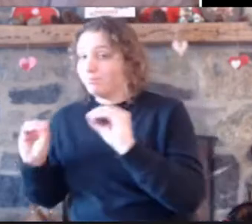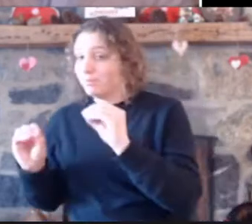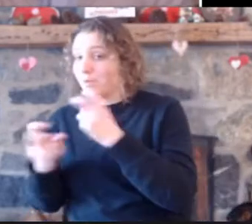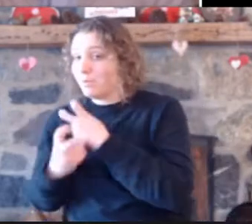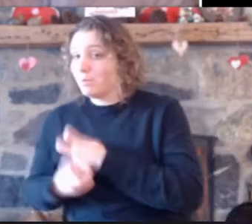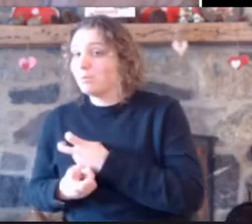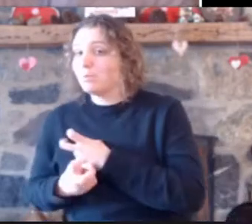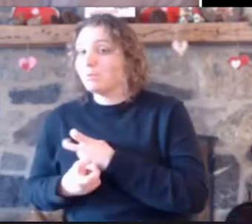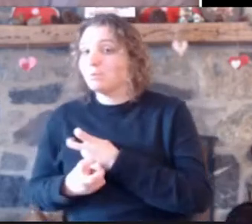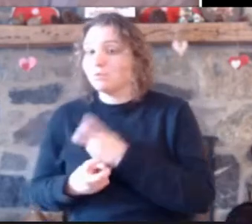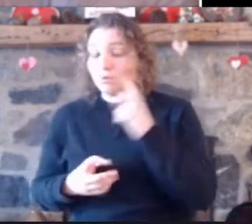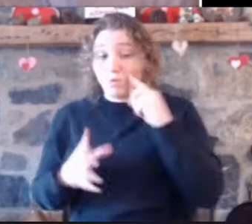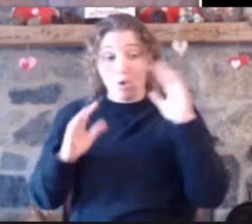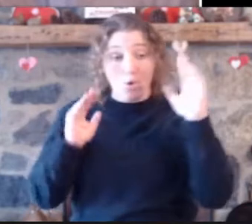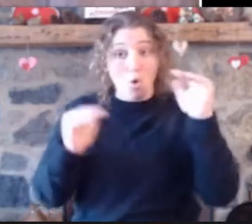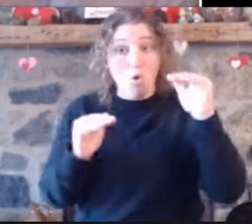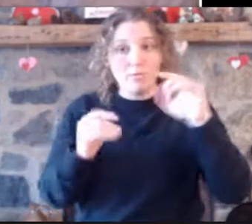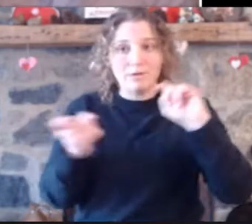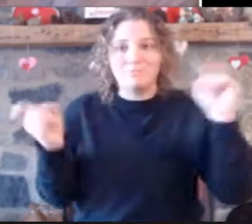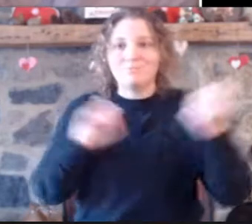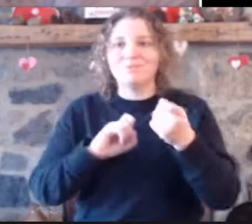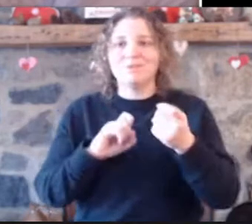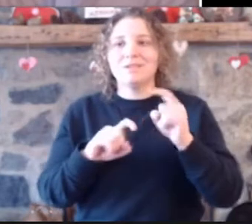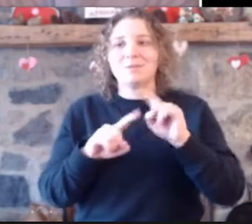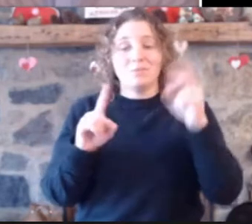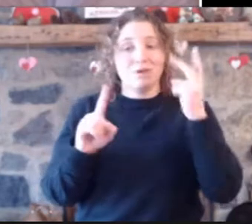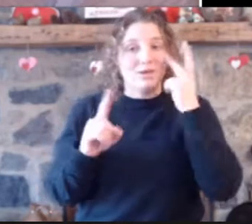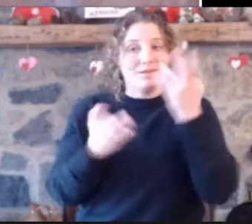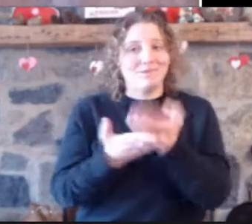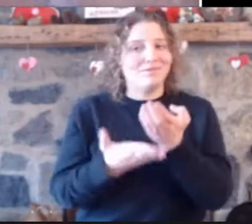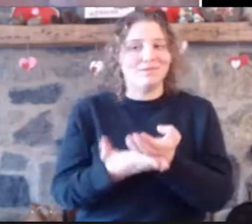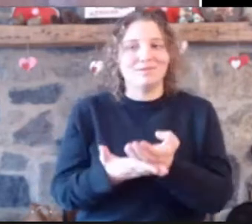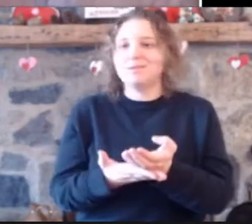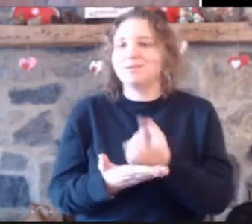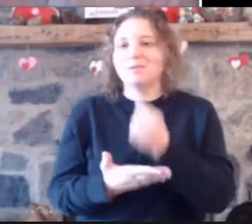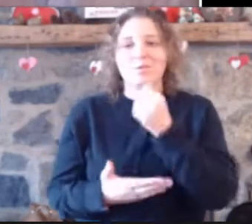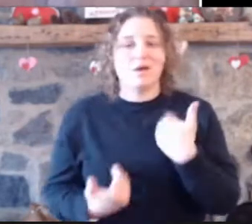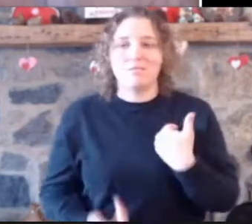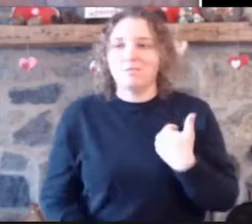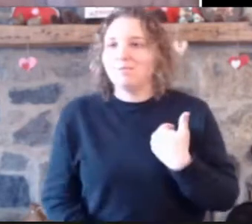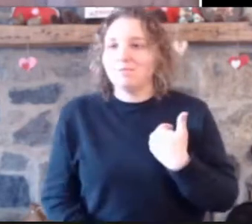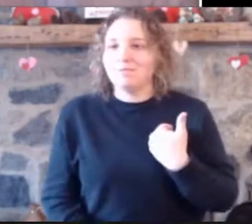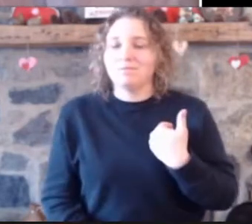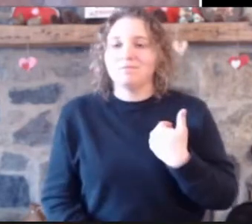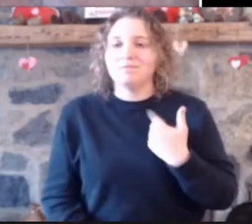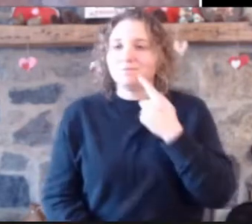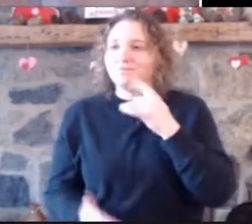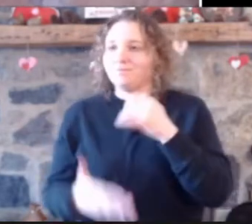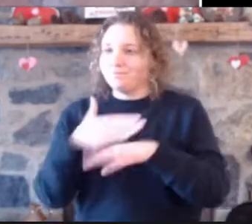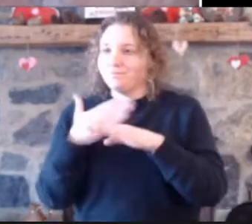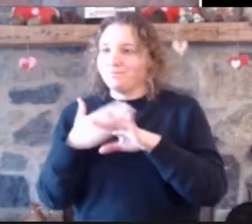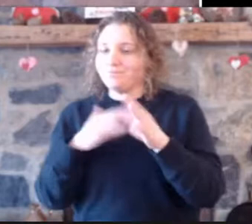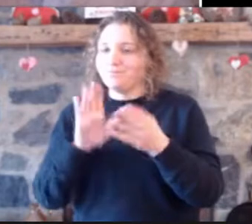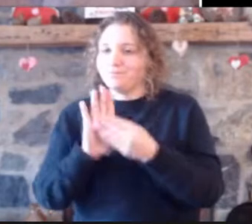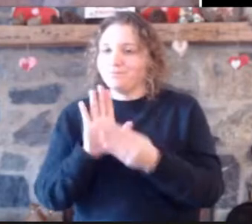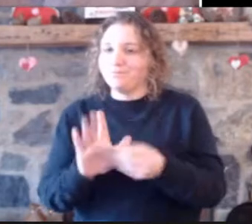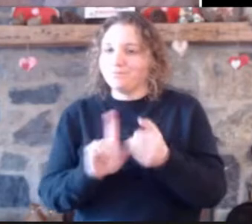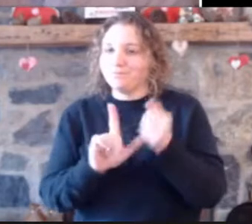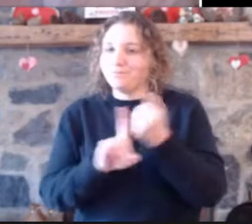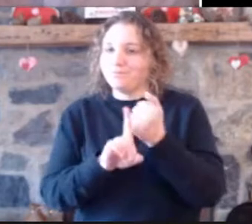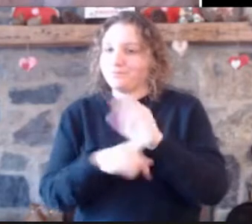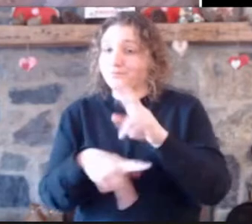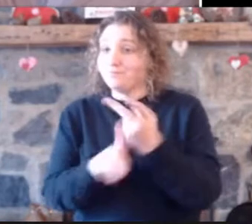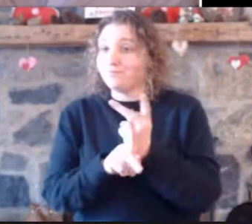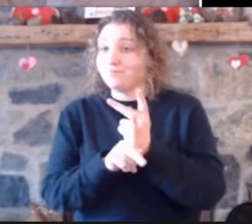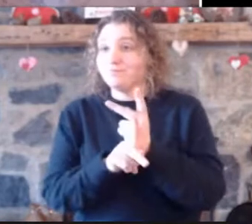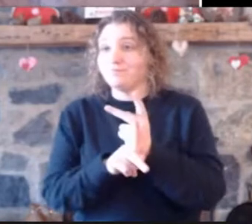no evidence to show it. We just have them reproducing after their own kind. Ariel Roth, in his book Origins, he's a